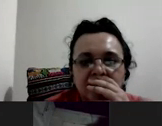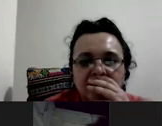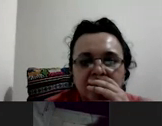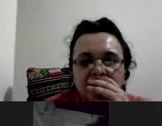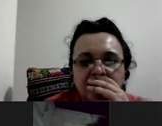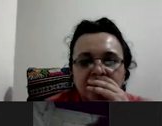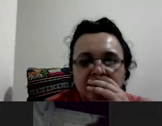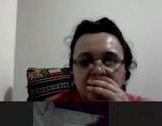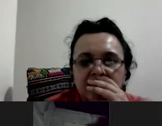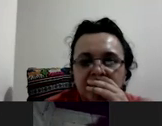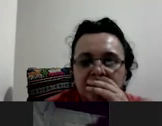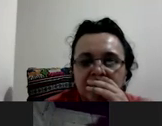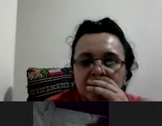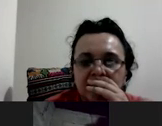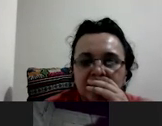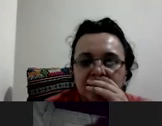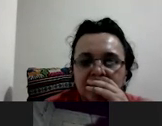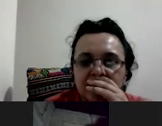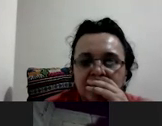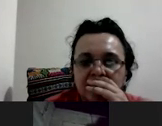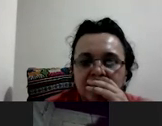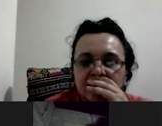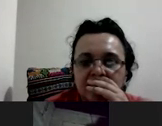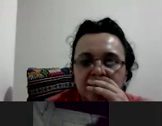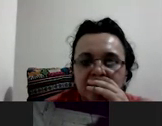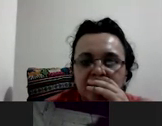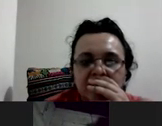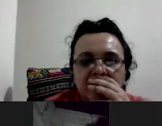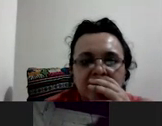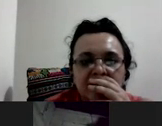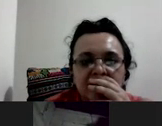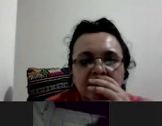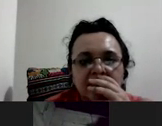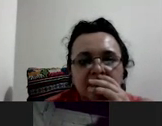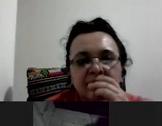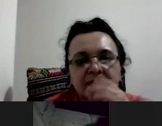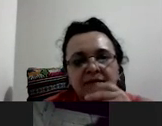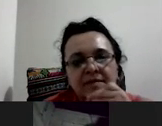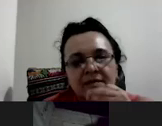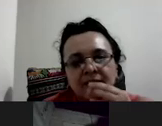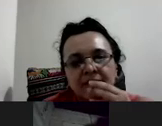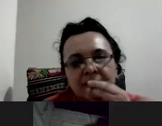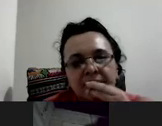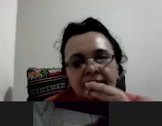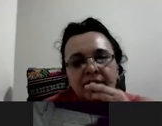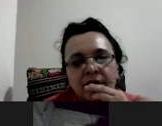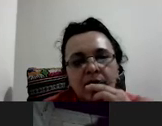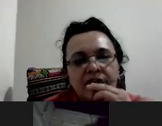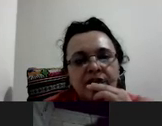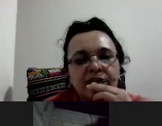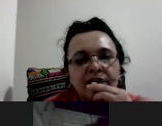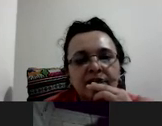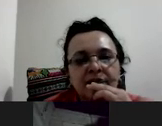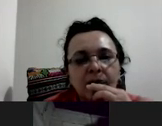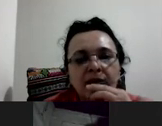kosher salt, and freshly ground black pepper. To taste. And